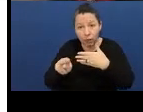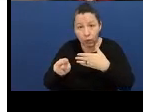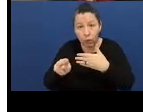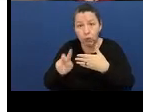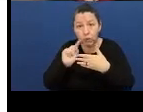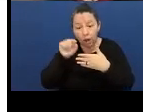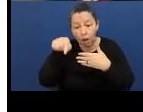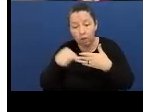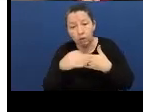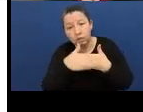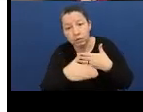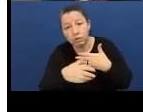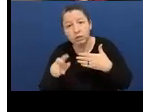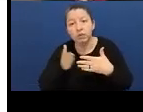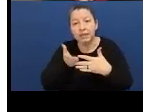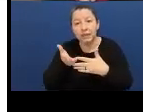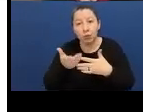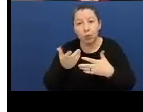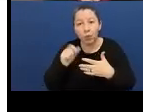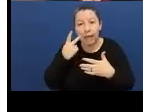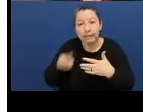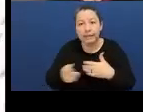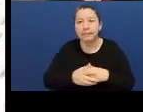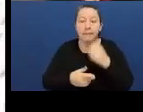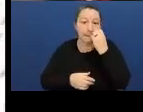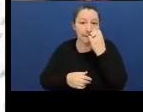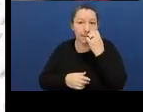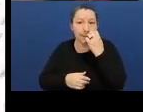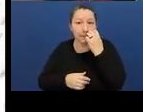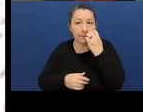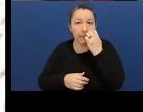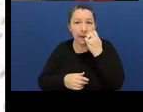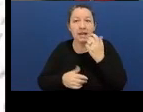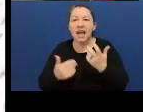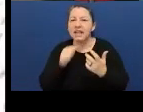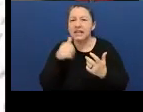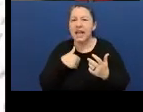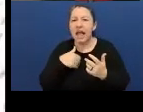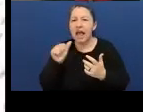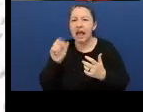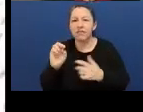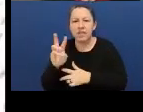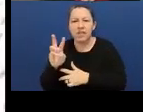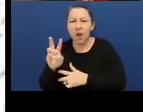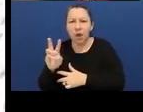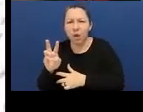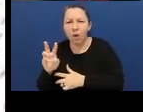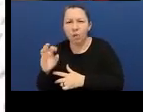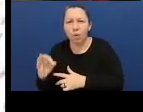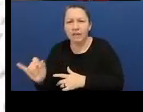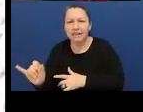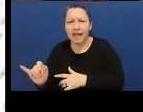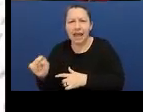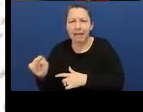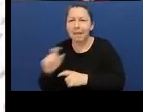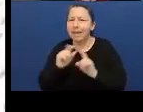oh, these have to be, you know, arrow loops like in the Lower Nubian forts, but really they are absolutely ineffective